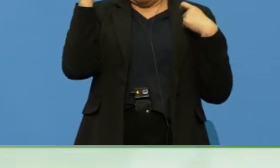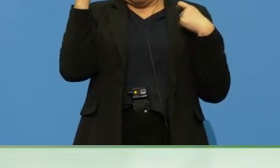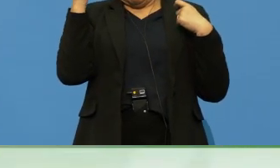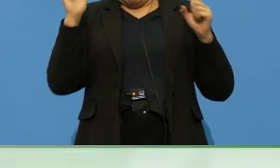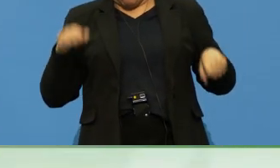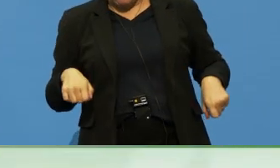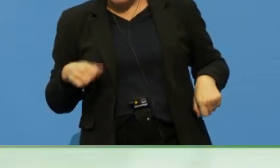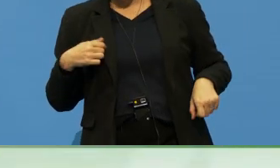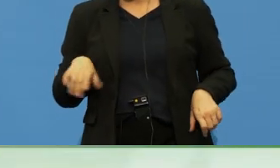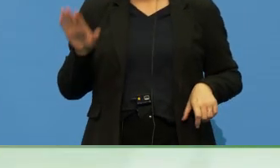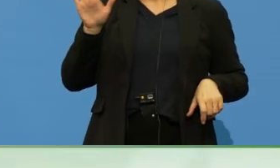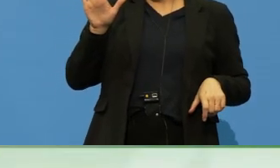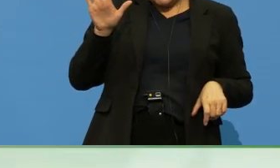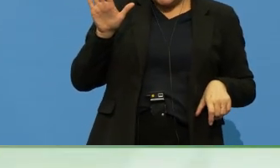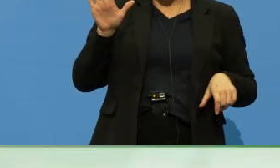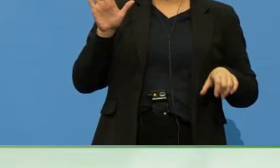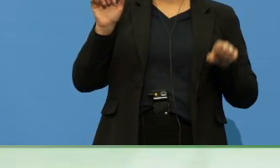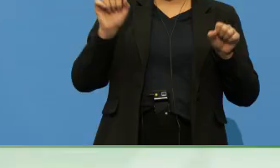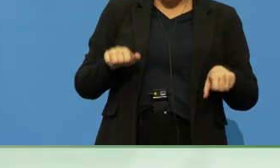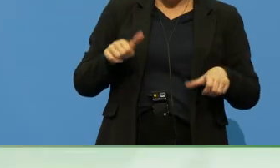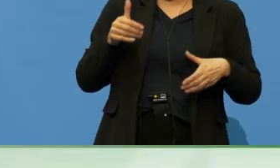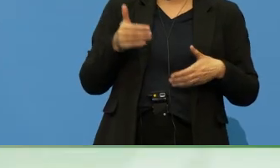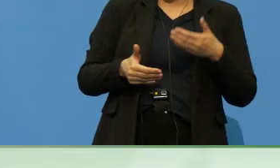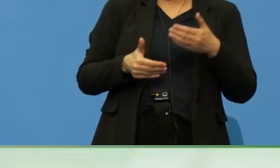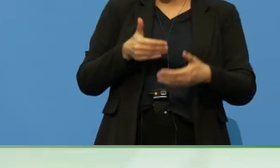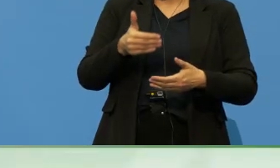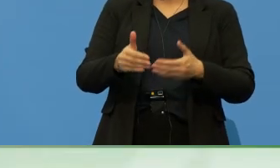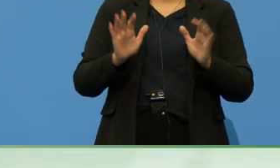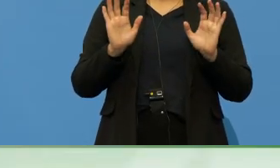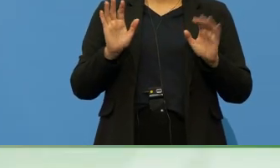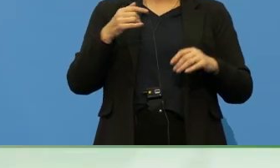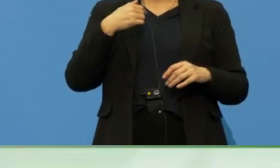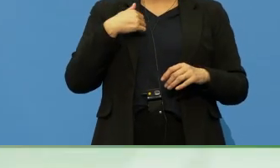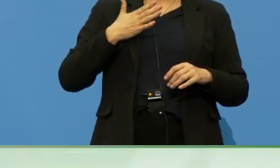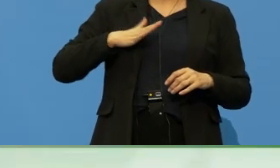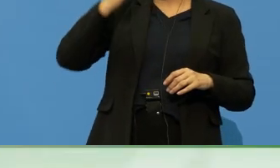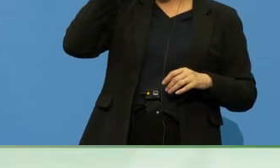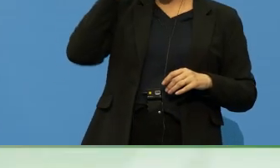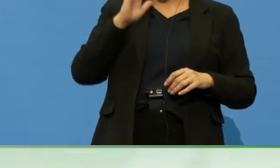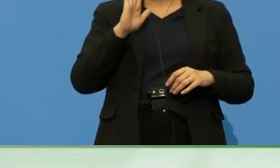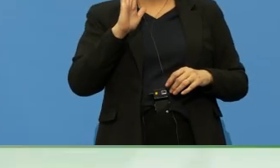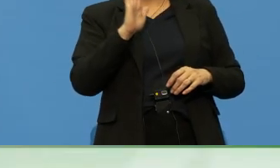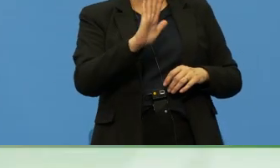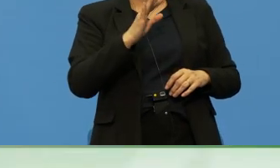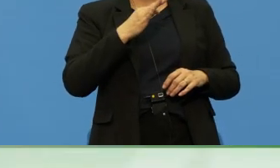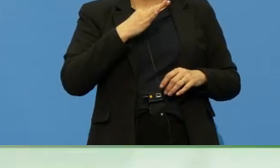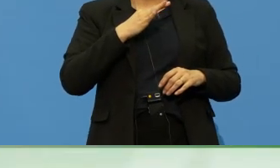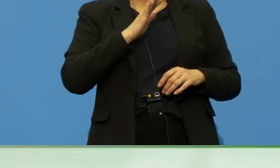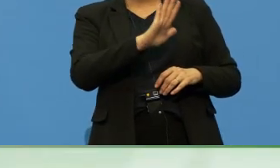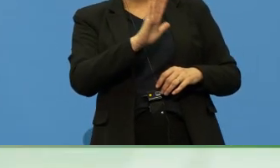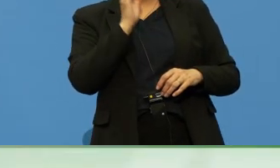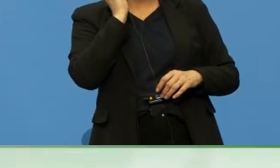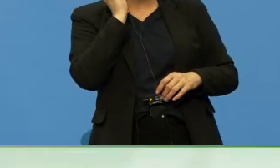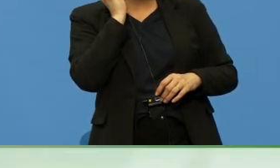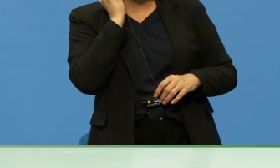are asked all the time. So I'm also curious, of course, to hear your experience in what